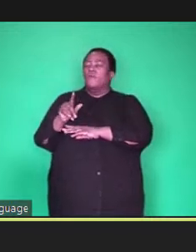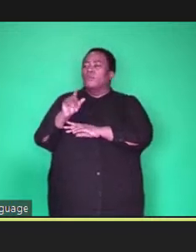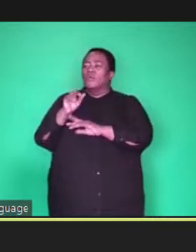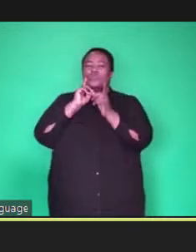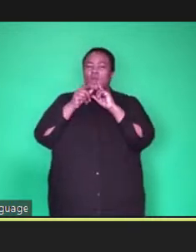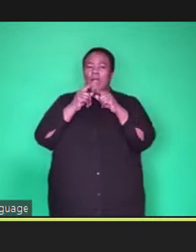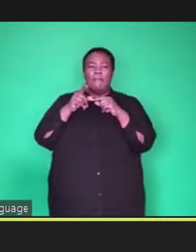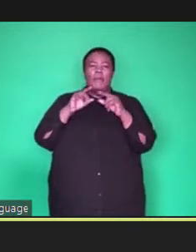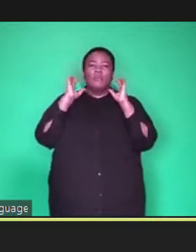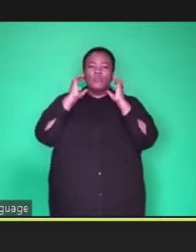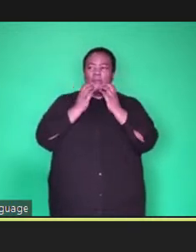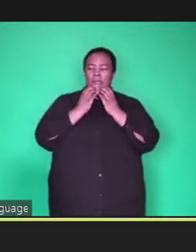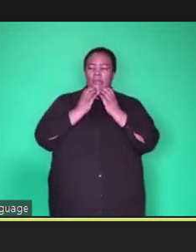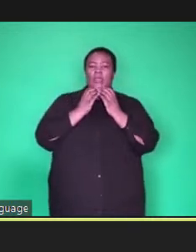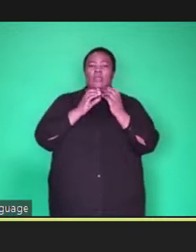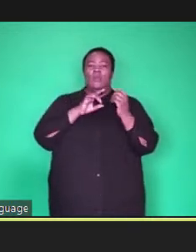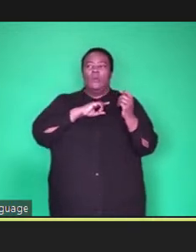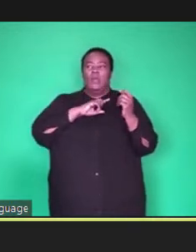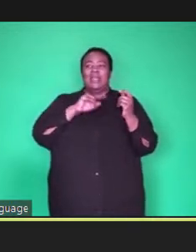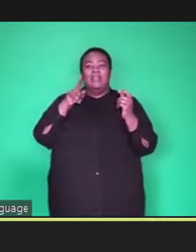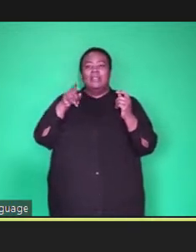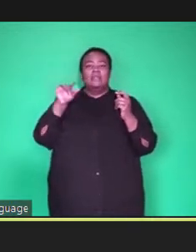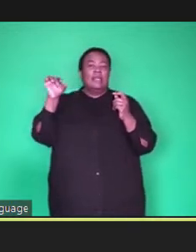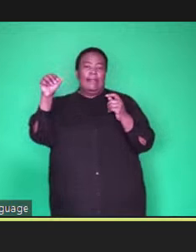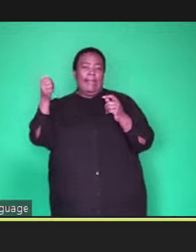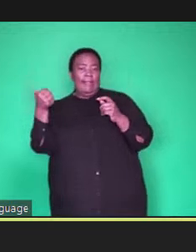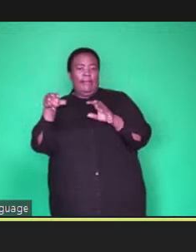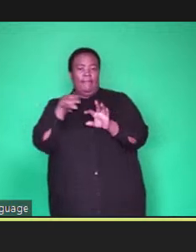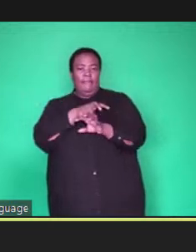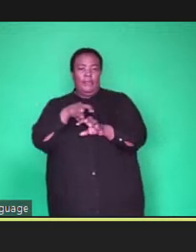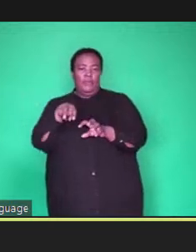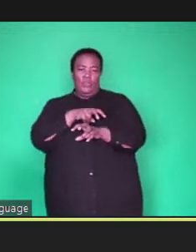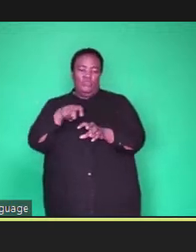immigrants today. That's another migration story for another day.